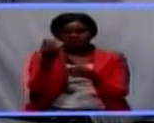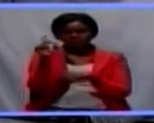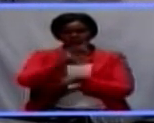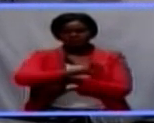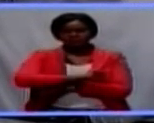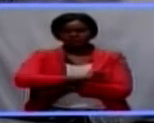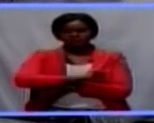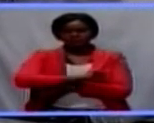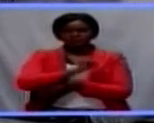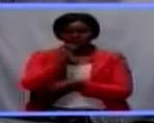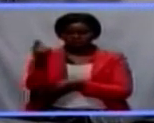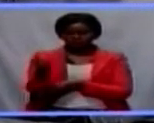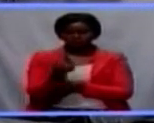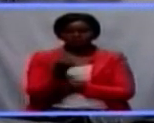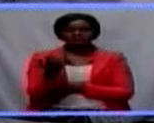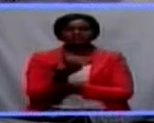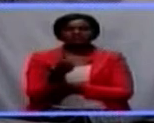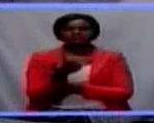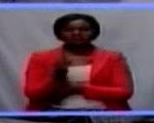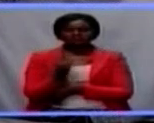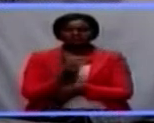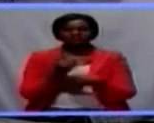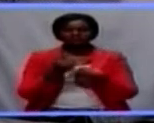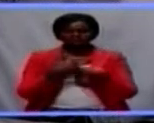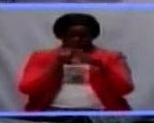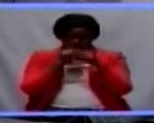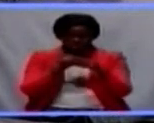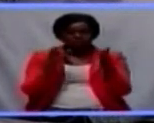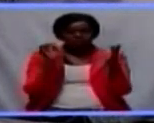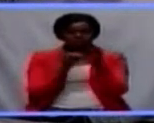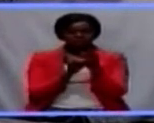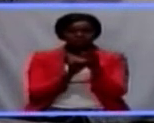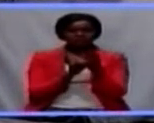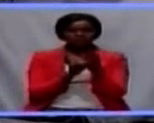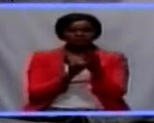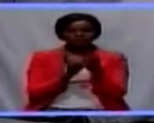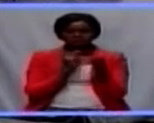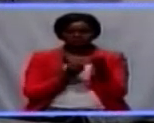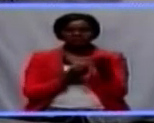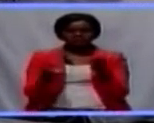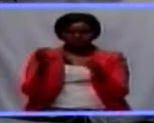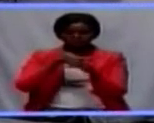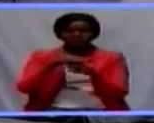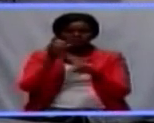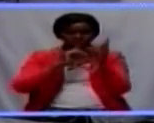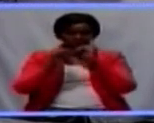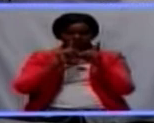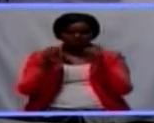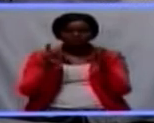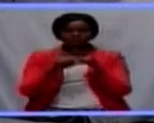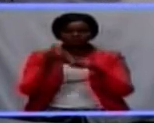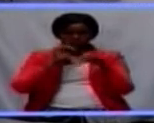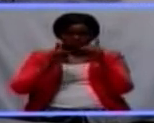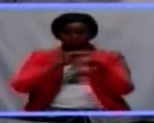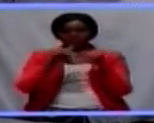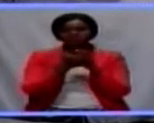not coming forward, we have decided to print their tax accounts and we engage them and invite them to discuss their tax